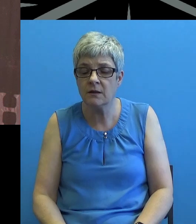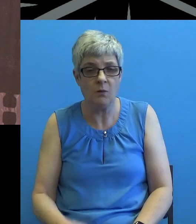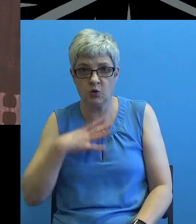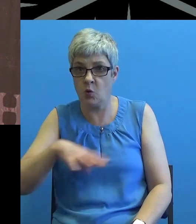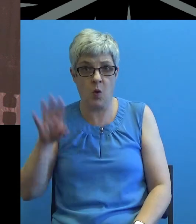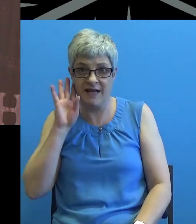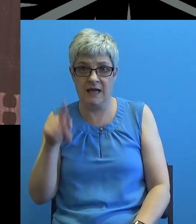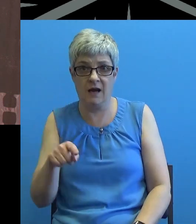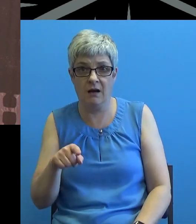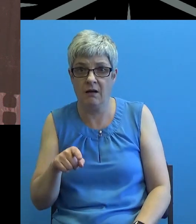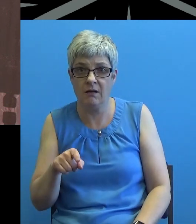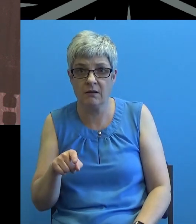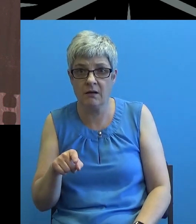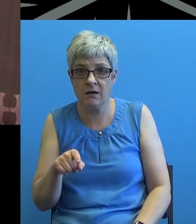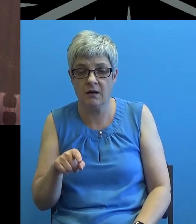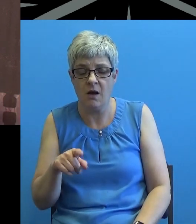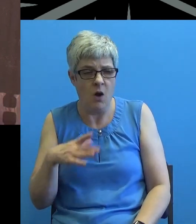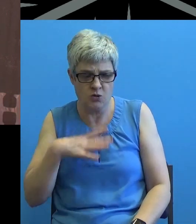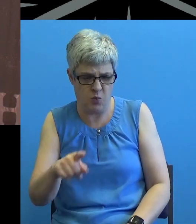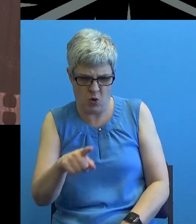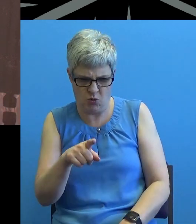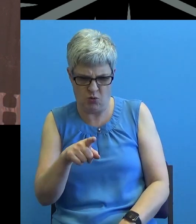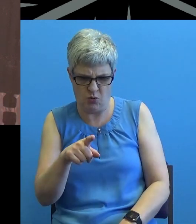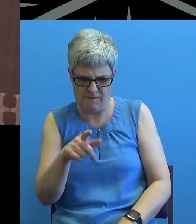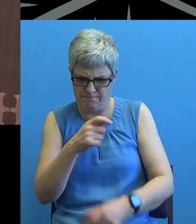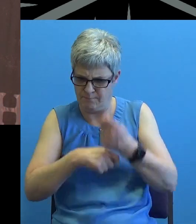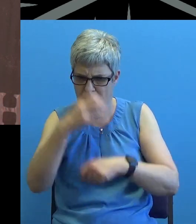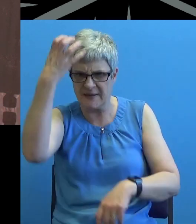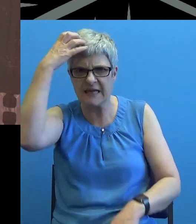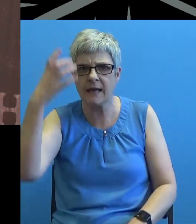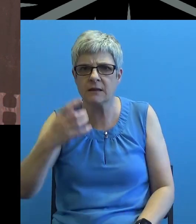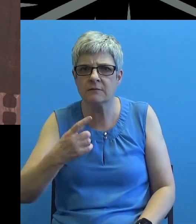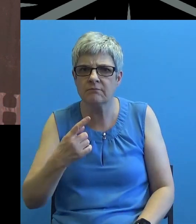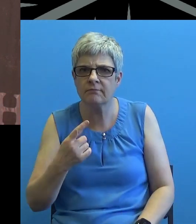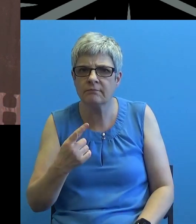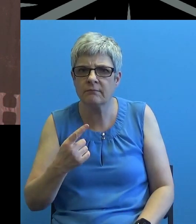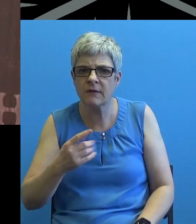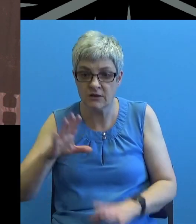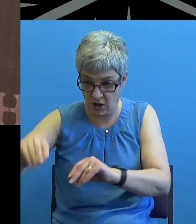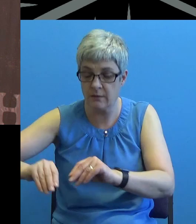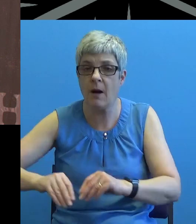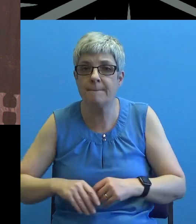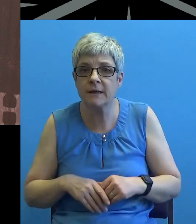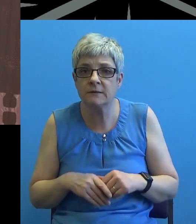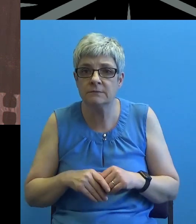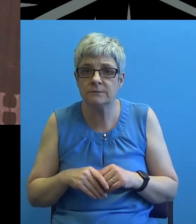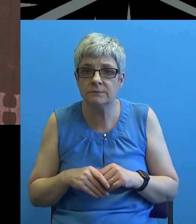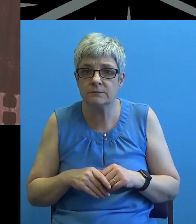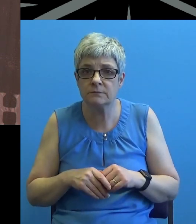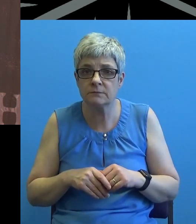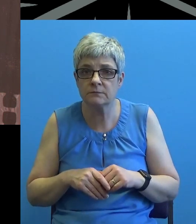We don't want to hear this. We don't want you to be called a king. Shut them up."